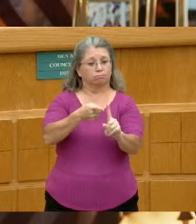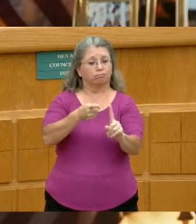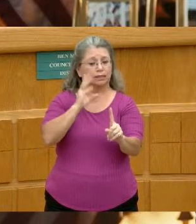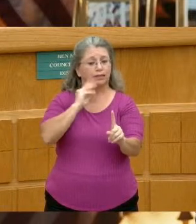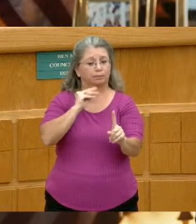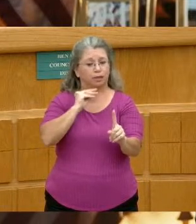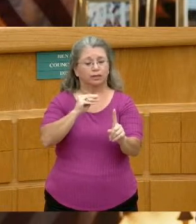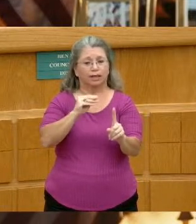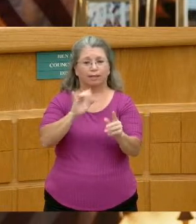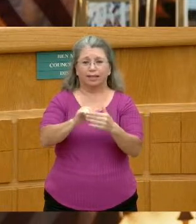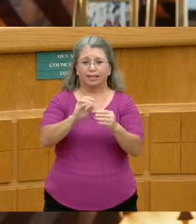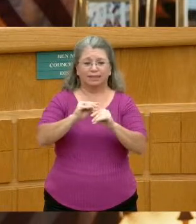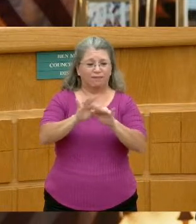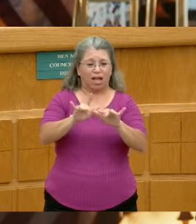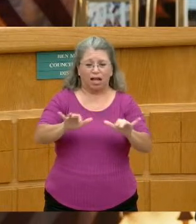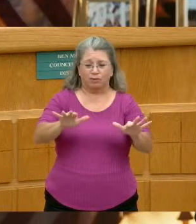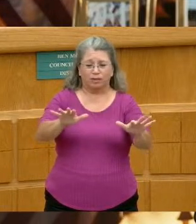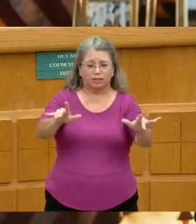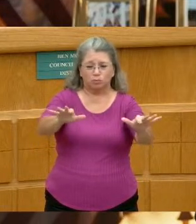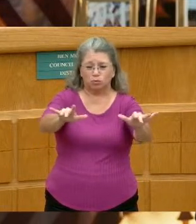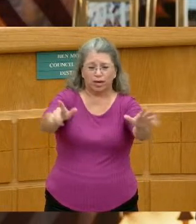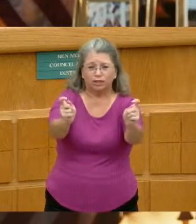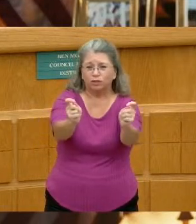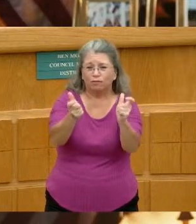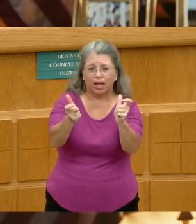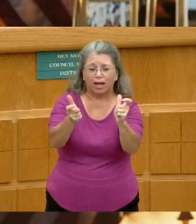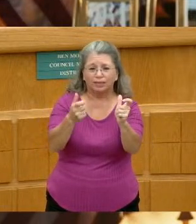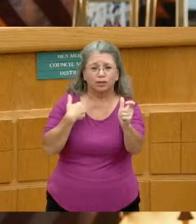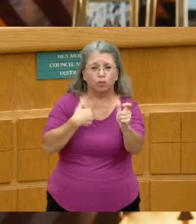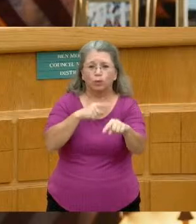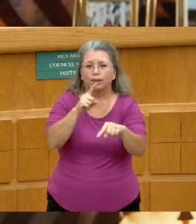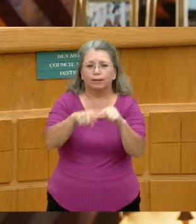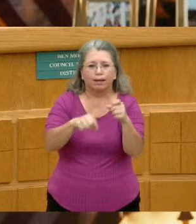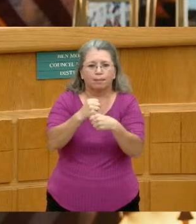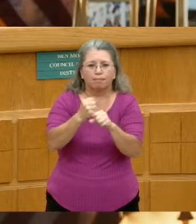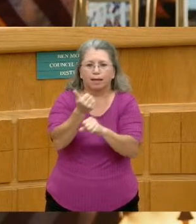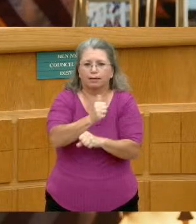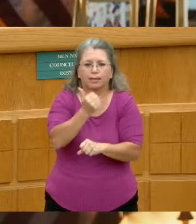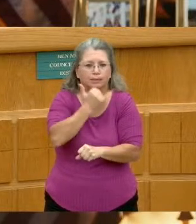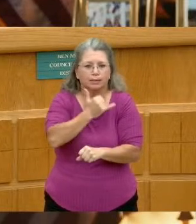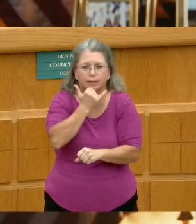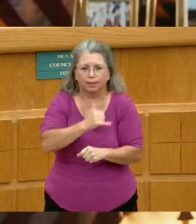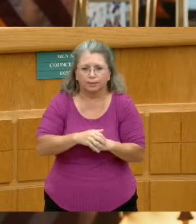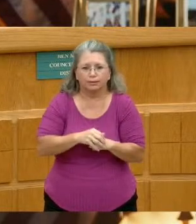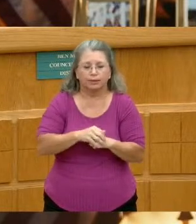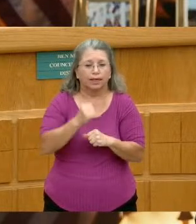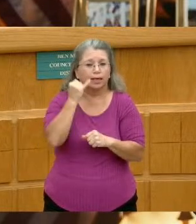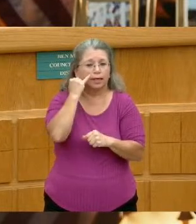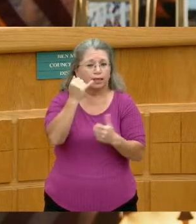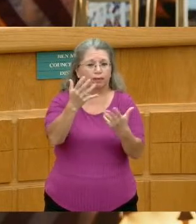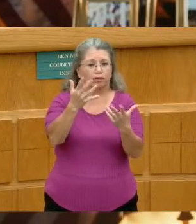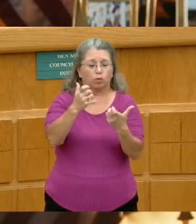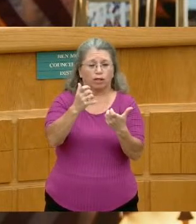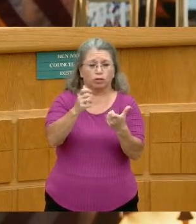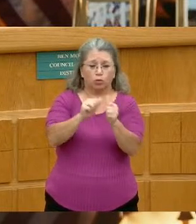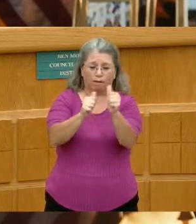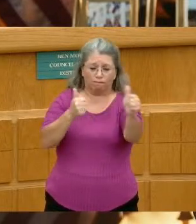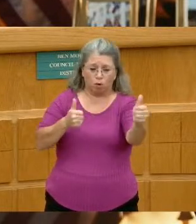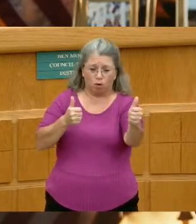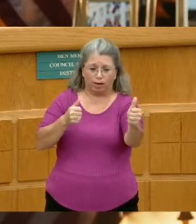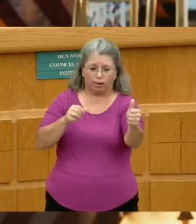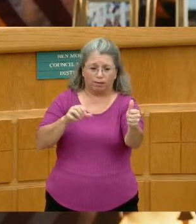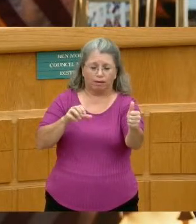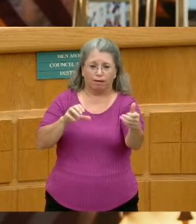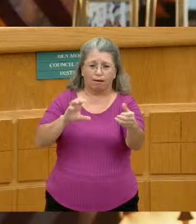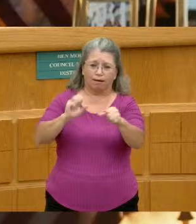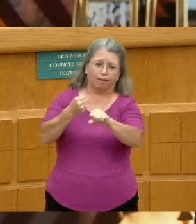there is little margin for error. If we want to avoid lockdowns, if we want to protect